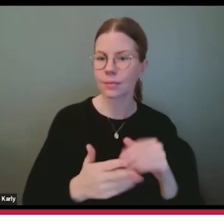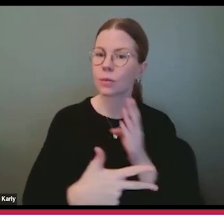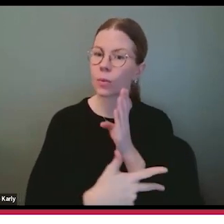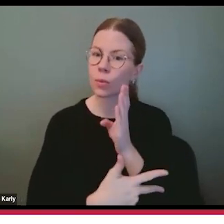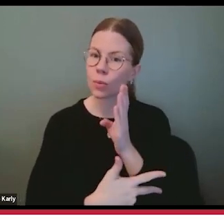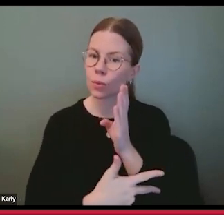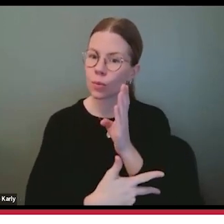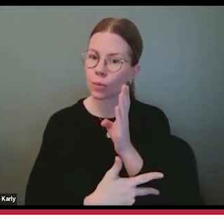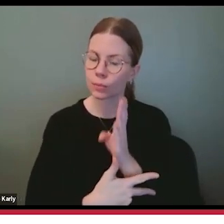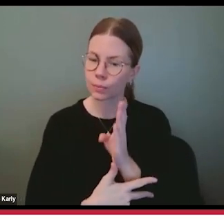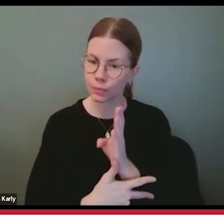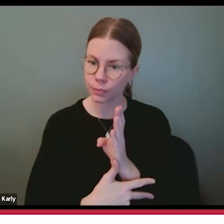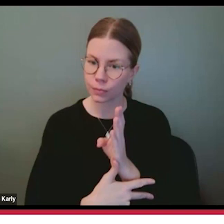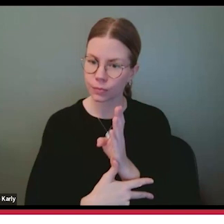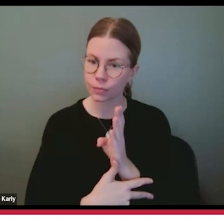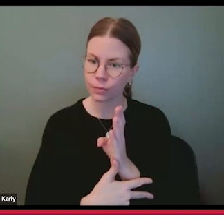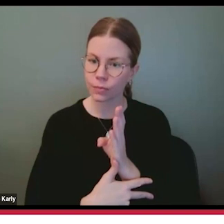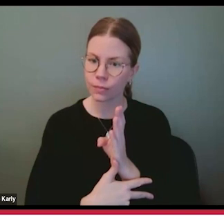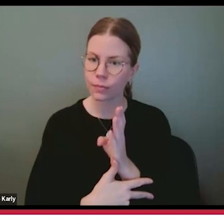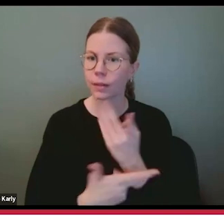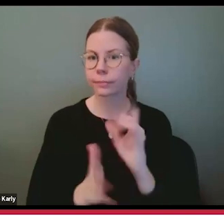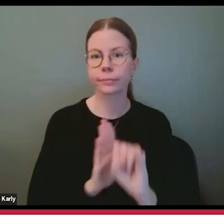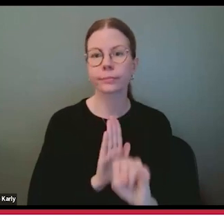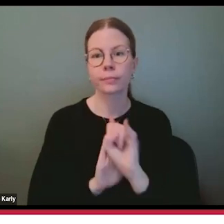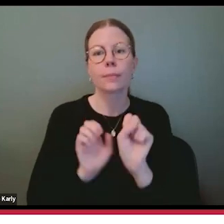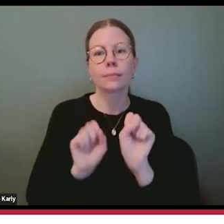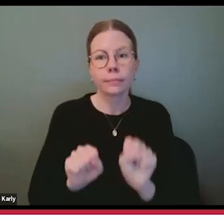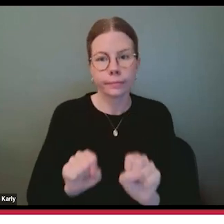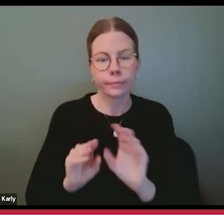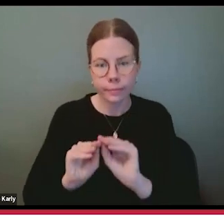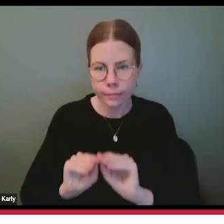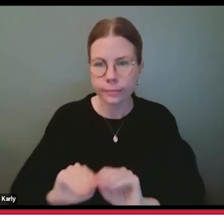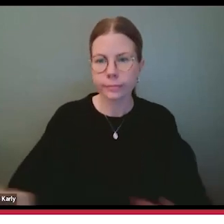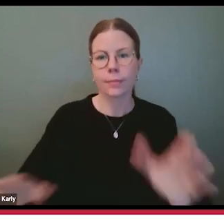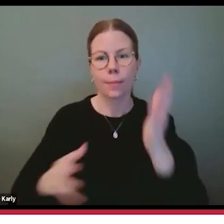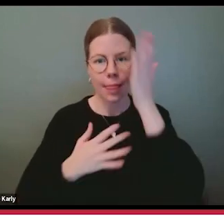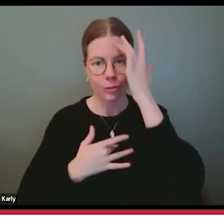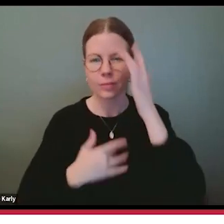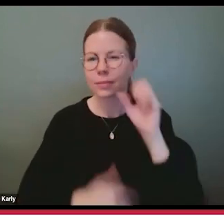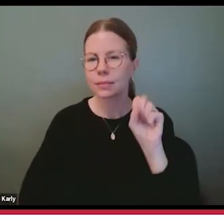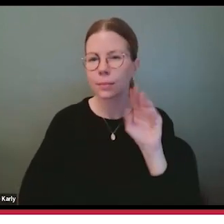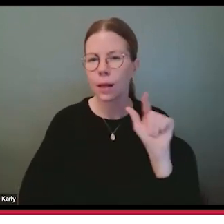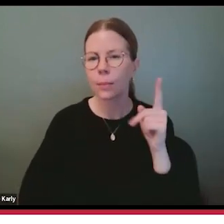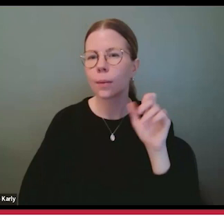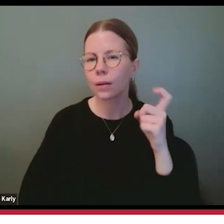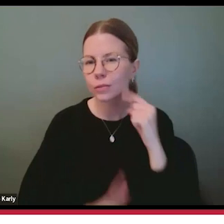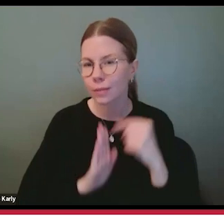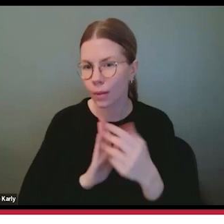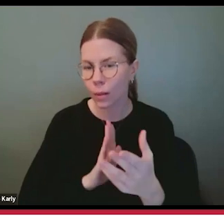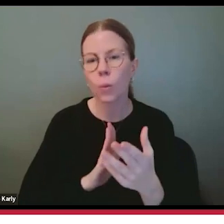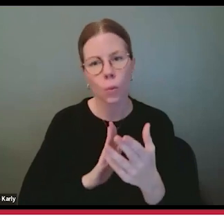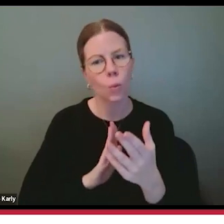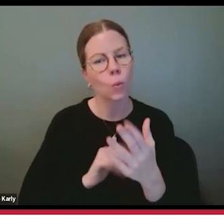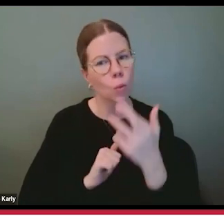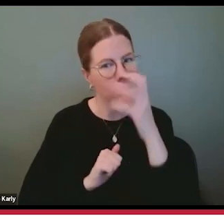known potentially pandemic pathogens, such as smallpox virus, which is extremely heavily regulated; those with